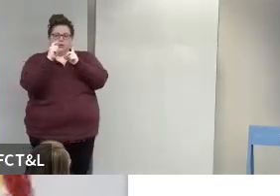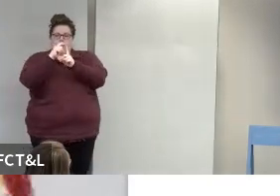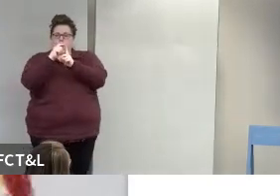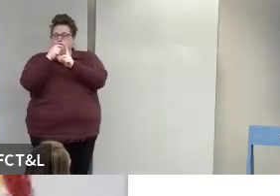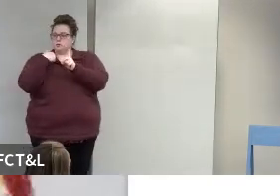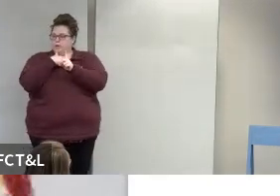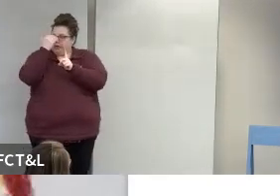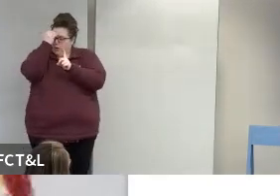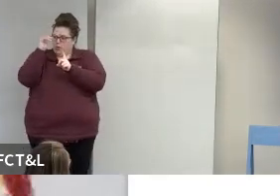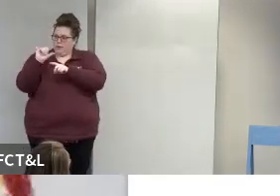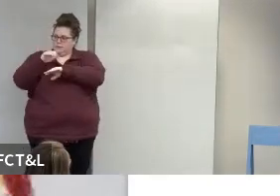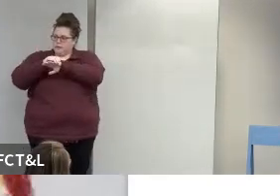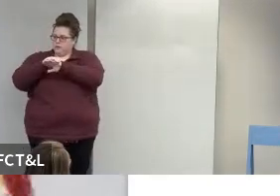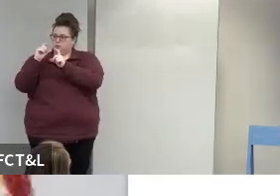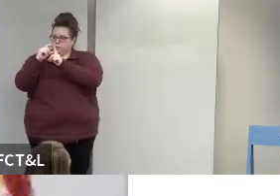is a separate language.